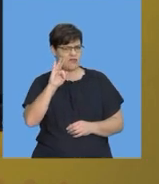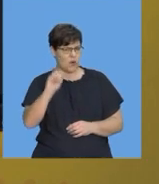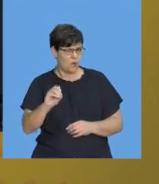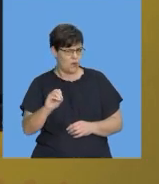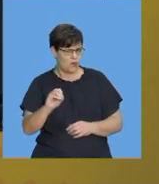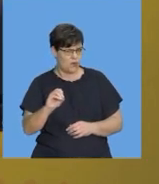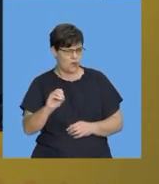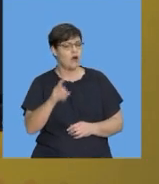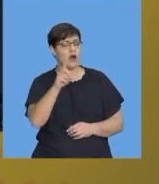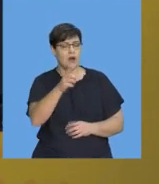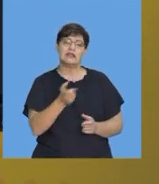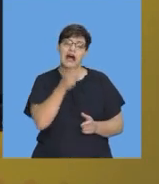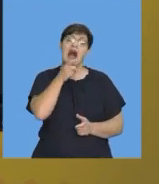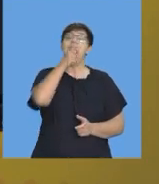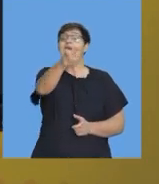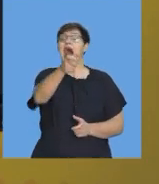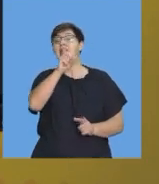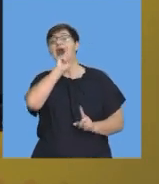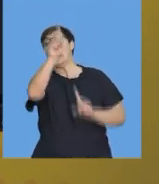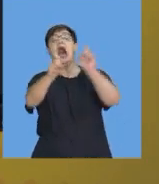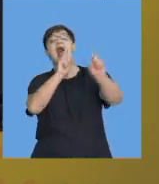you should be shouting out this answer.